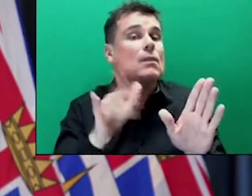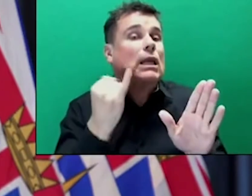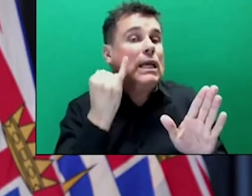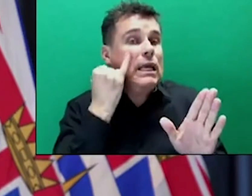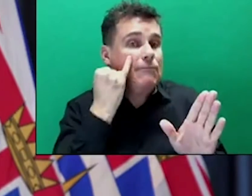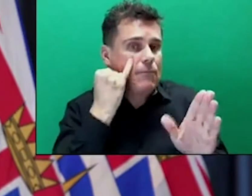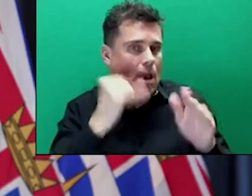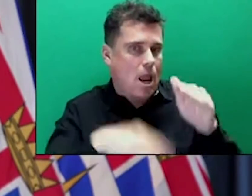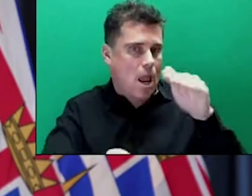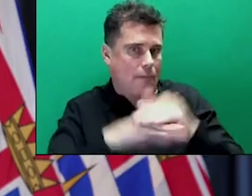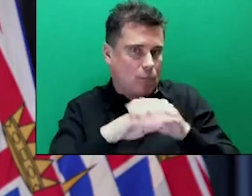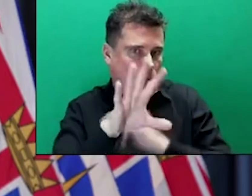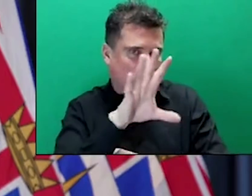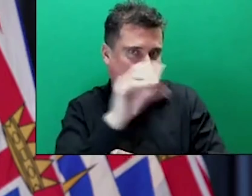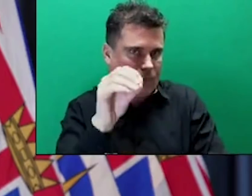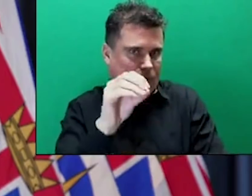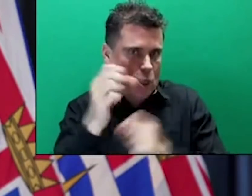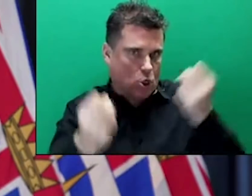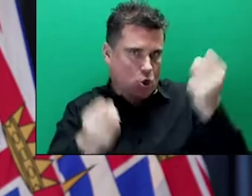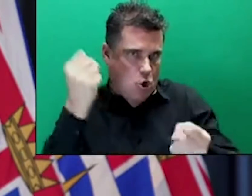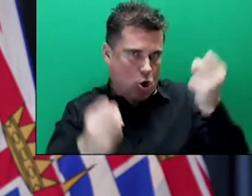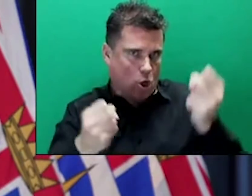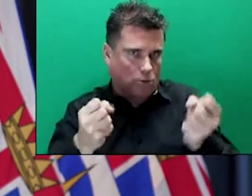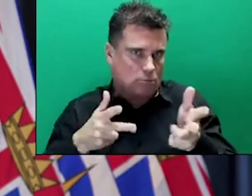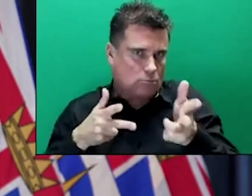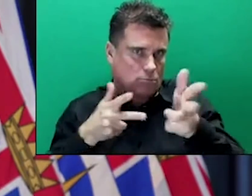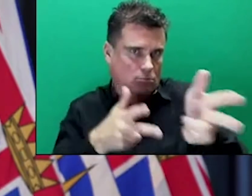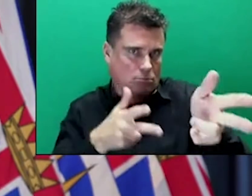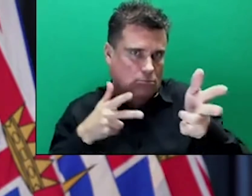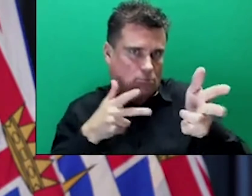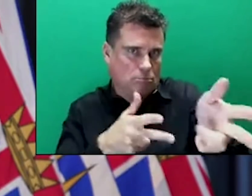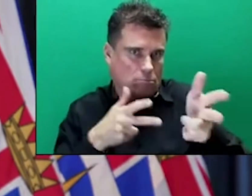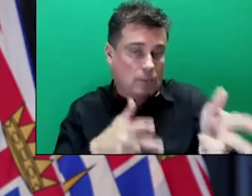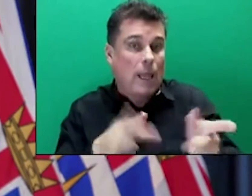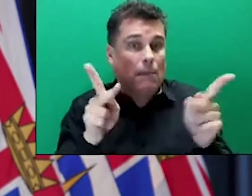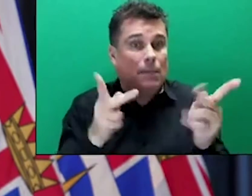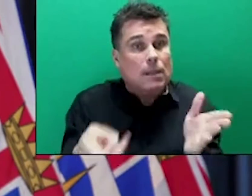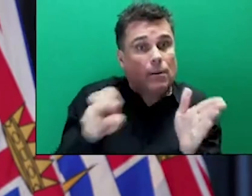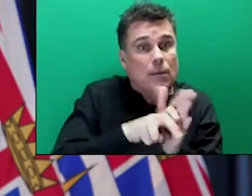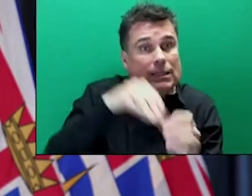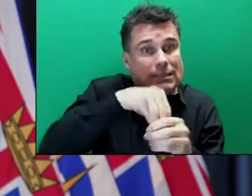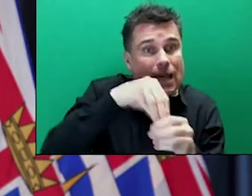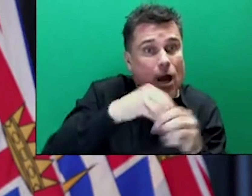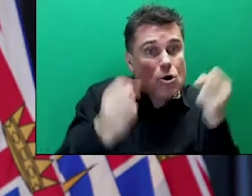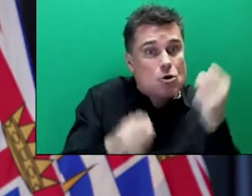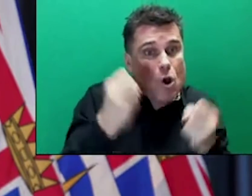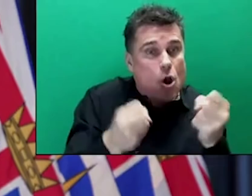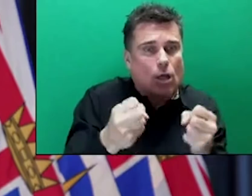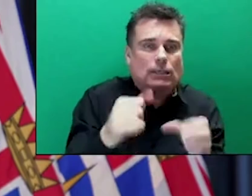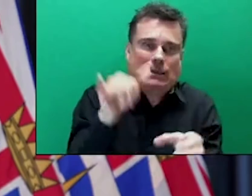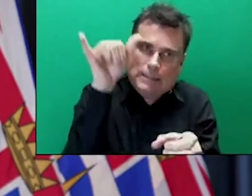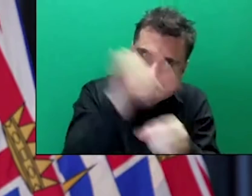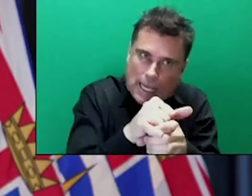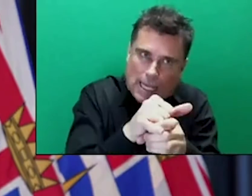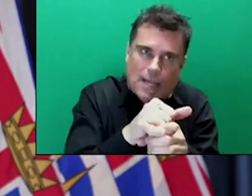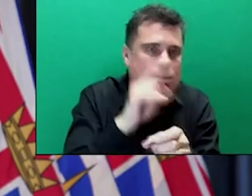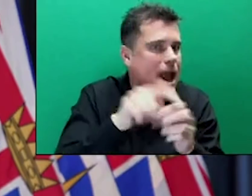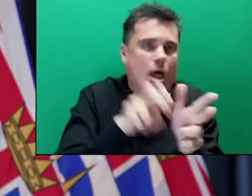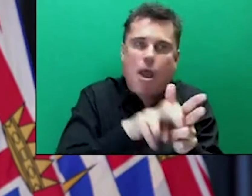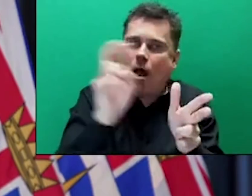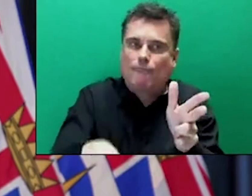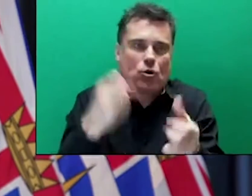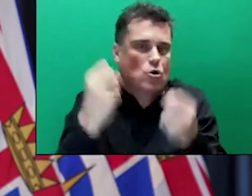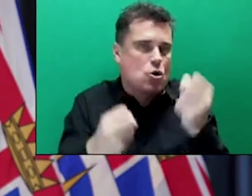people must stay in their cars, and people attending these events should be only your household, and the exceptions